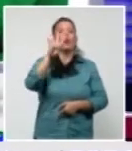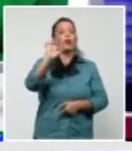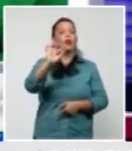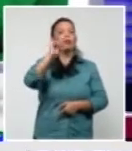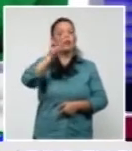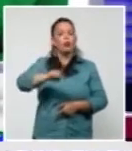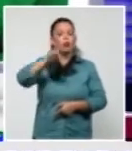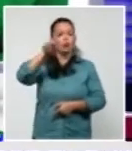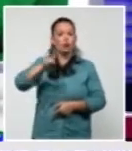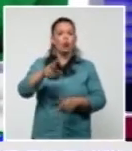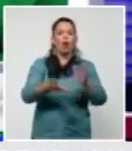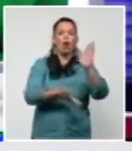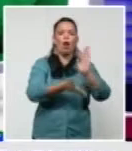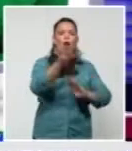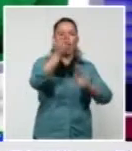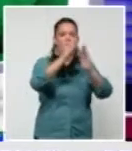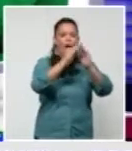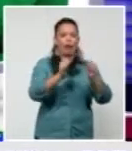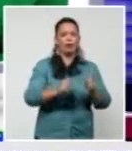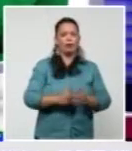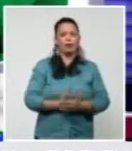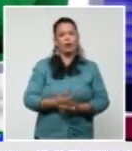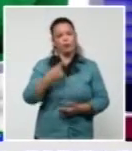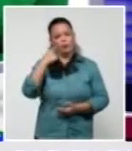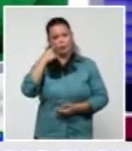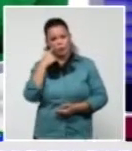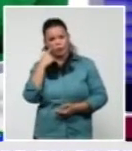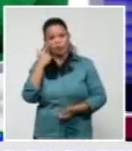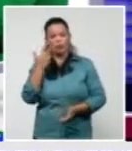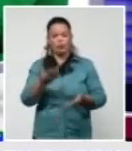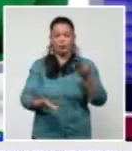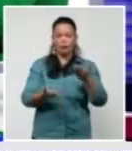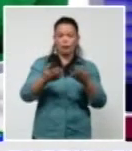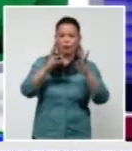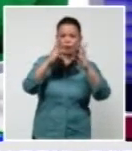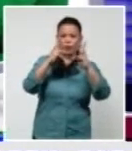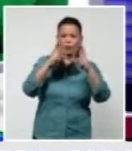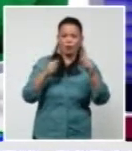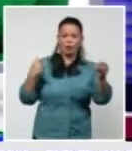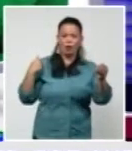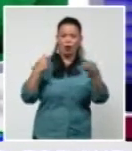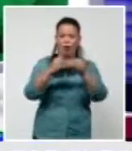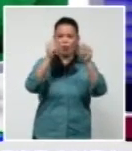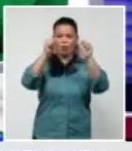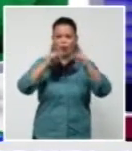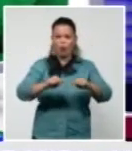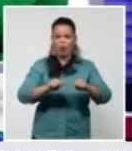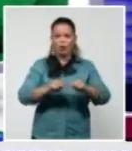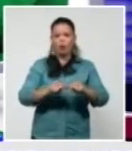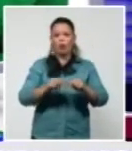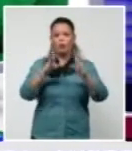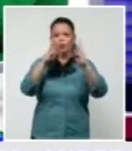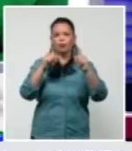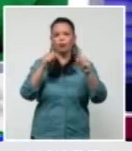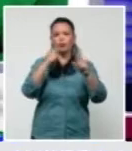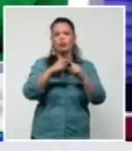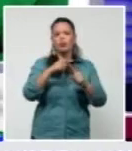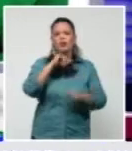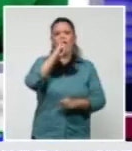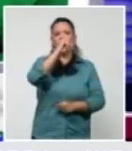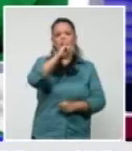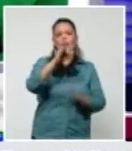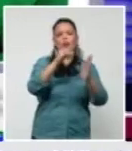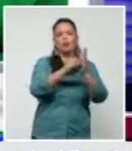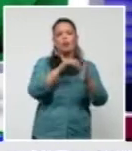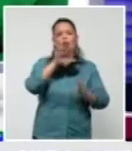country. Since the start of the pandemic, 100% of confirmed cases and their contacts have been treated